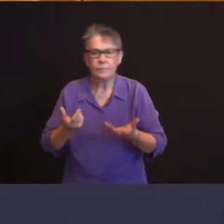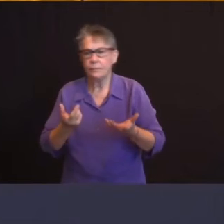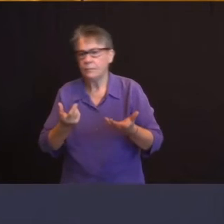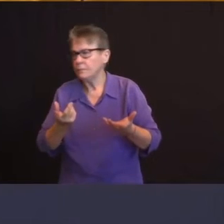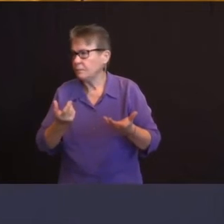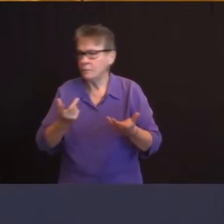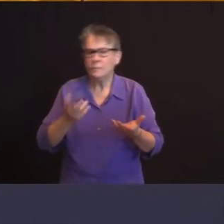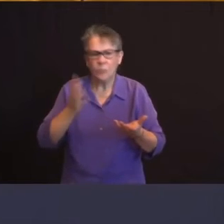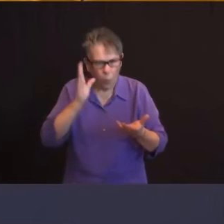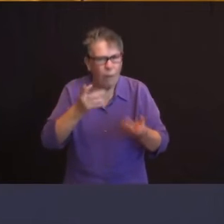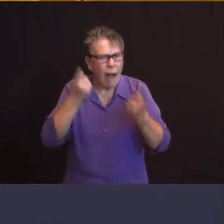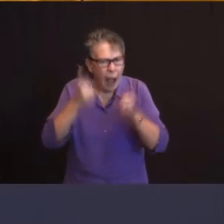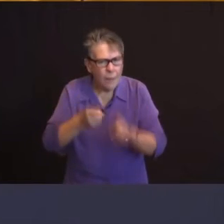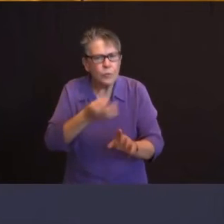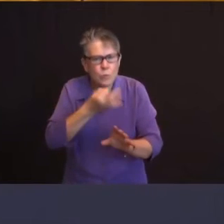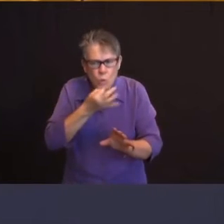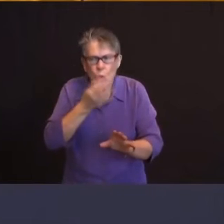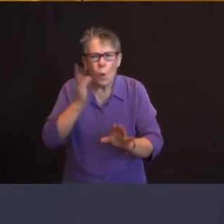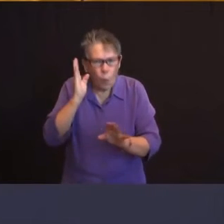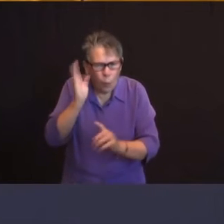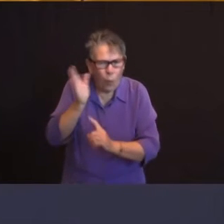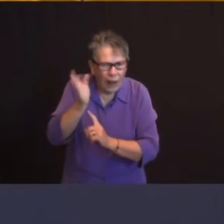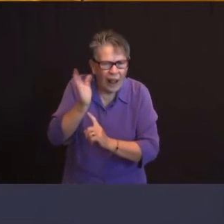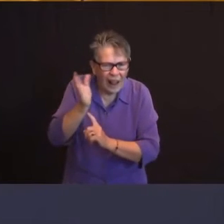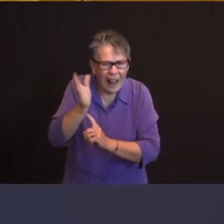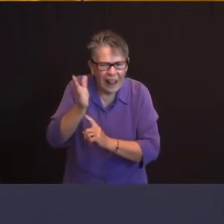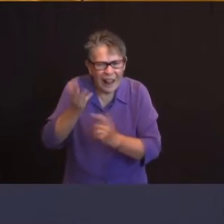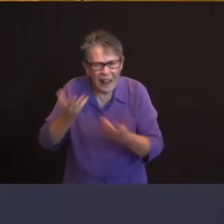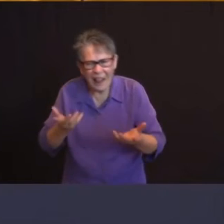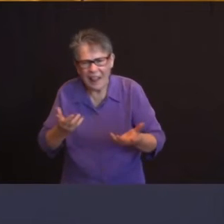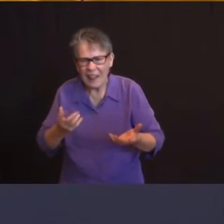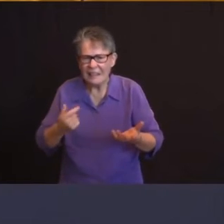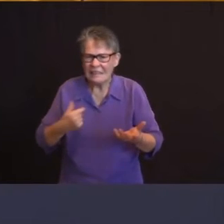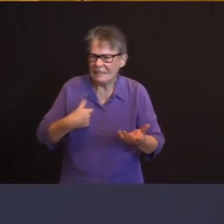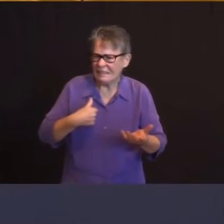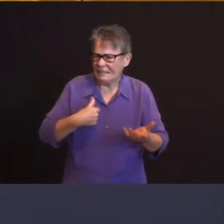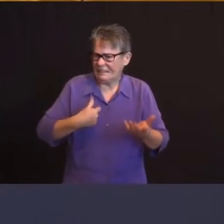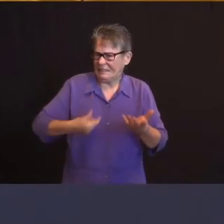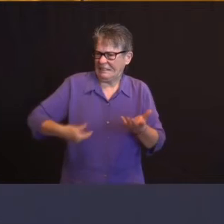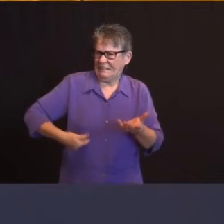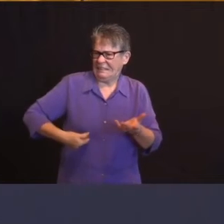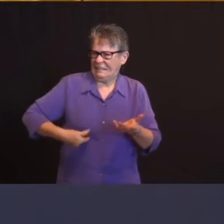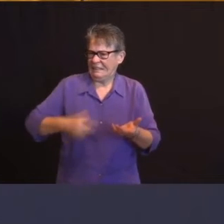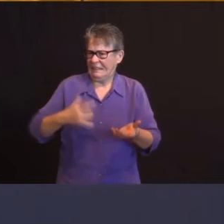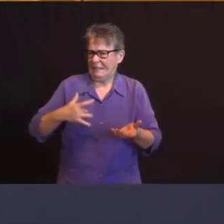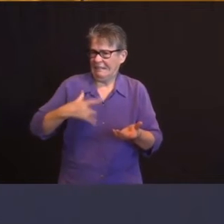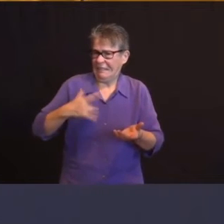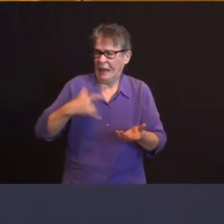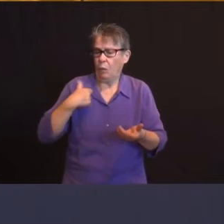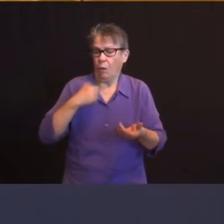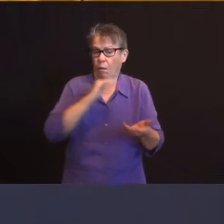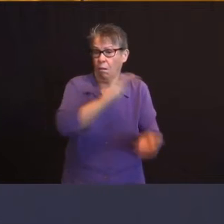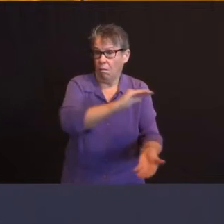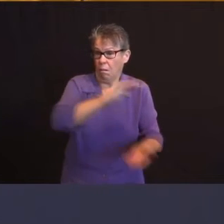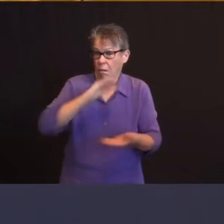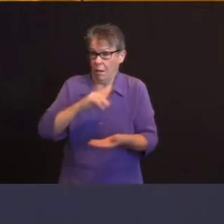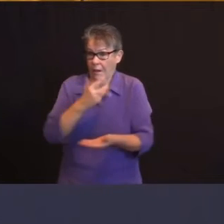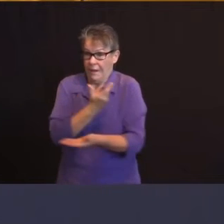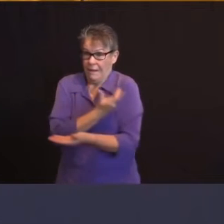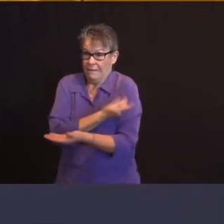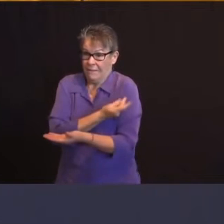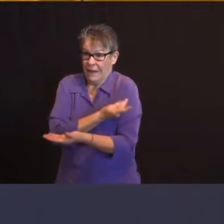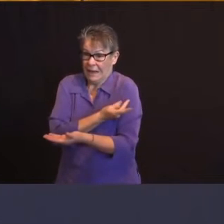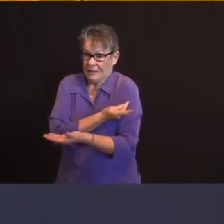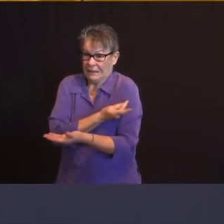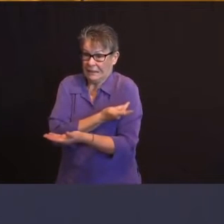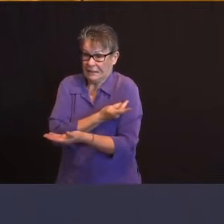days. I'm guessing we're getting this first batch out of Pfizer's allocation